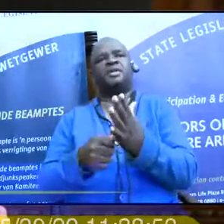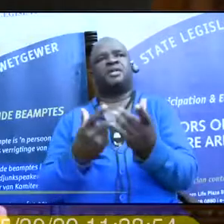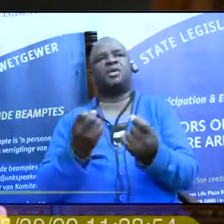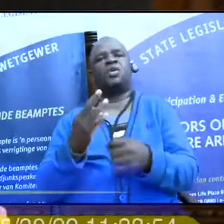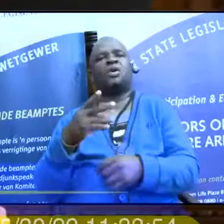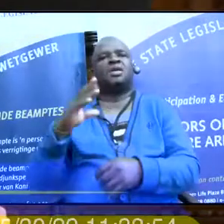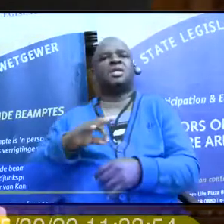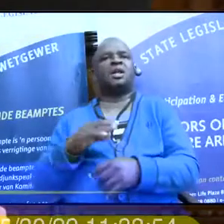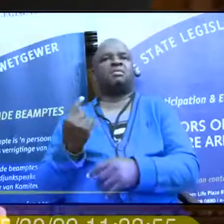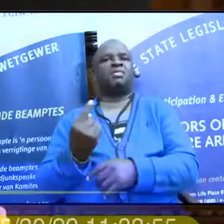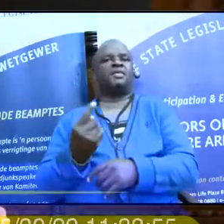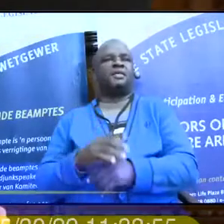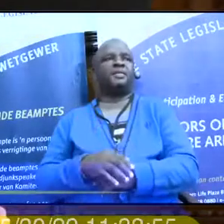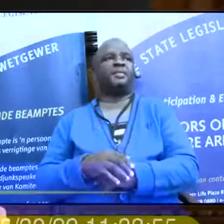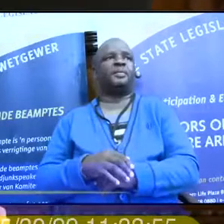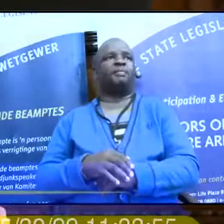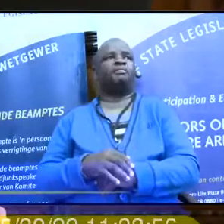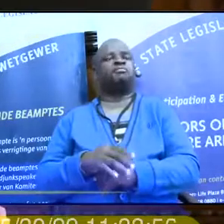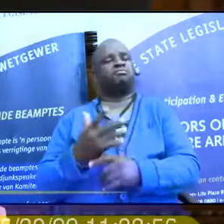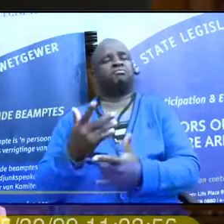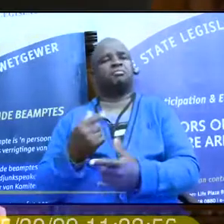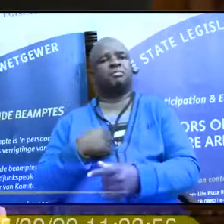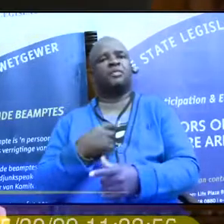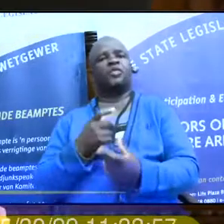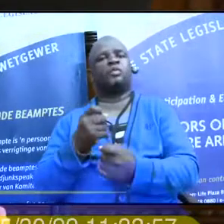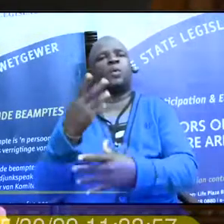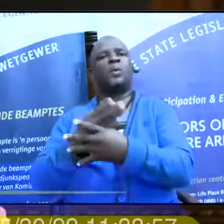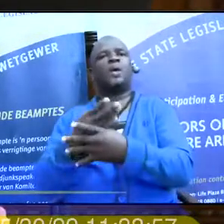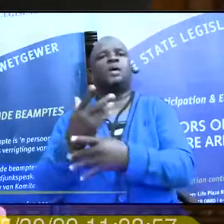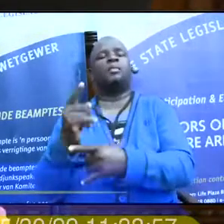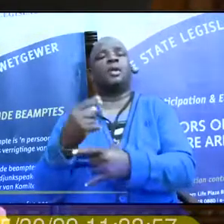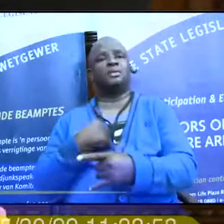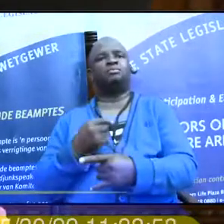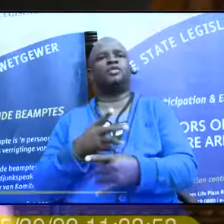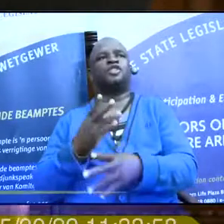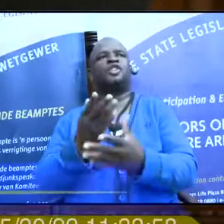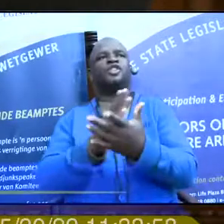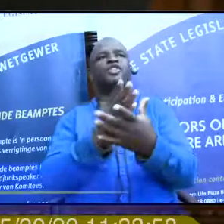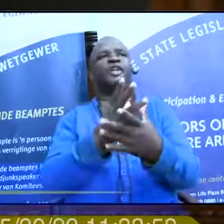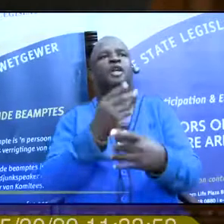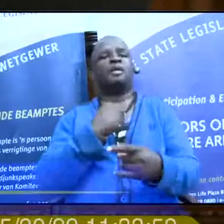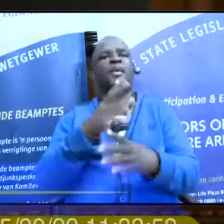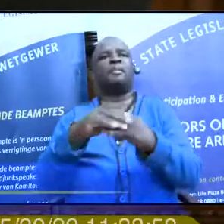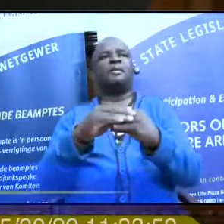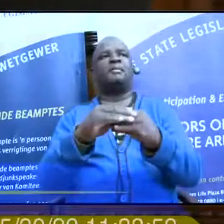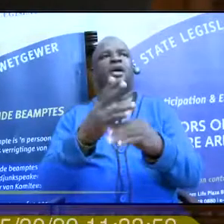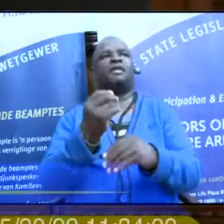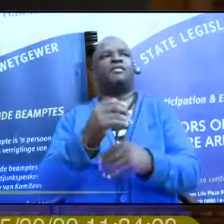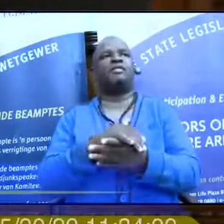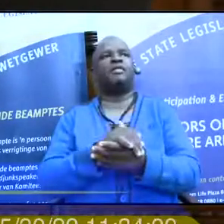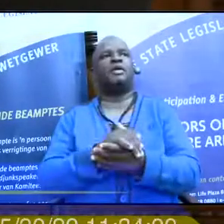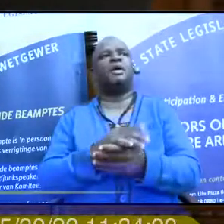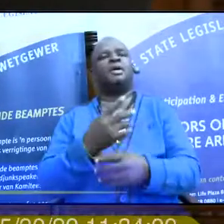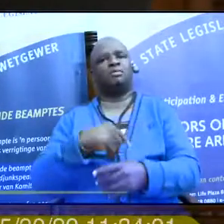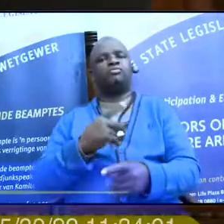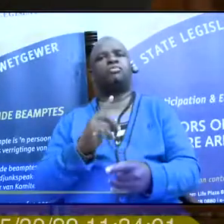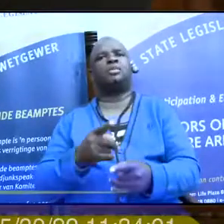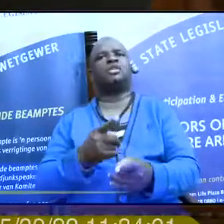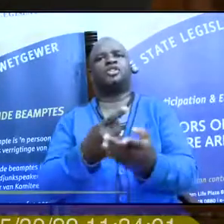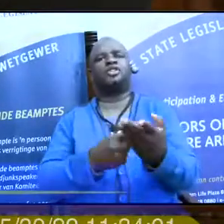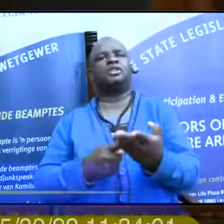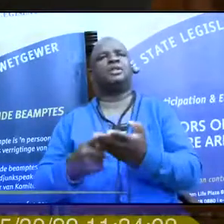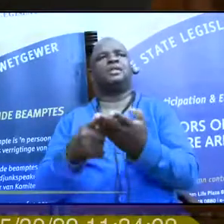salary i work here but i'm also a shareholder and that is the type of discussions that we should be going